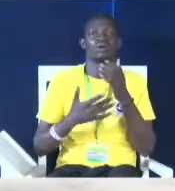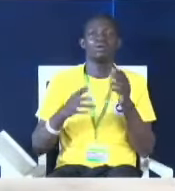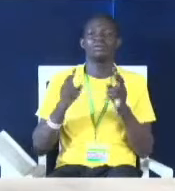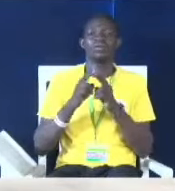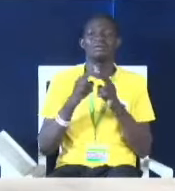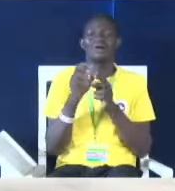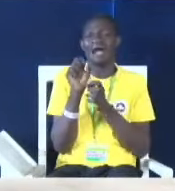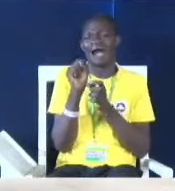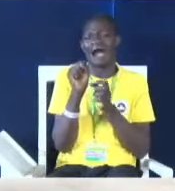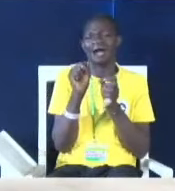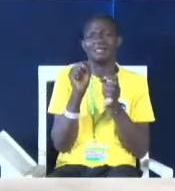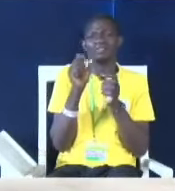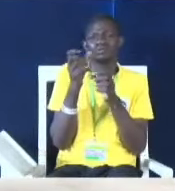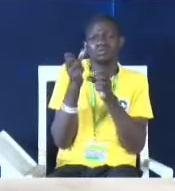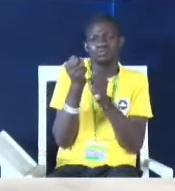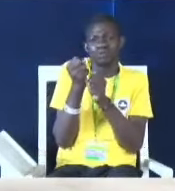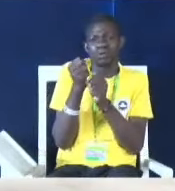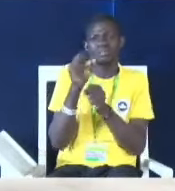clotting.